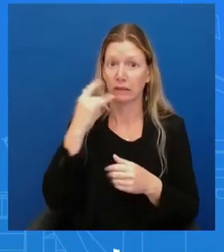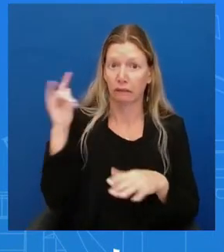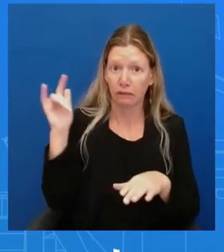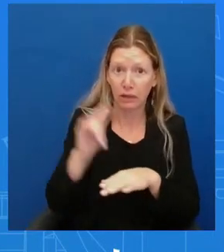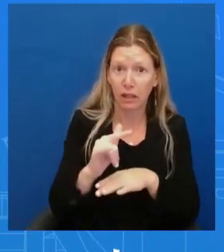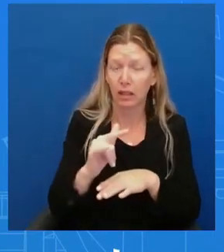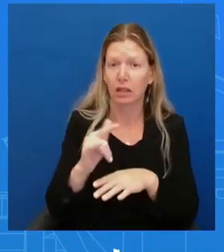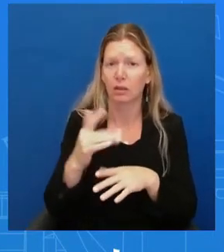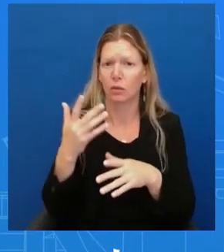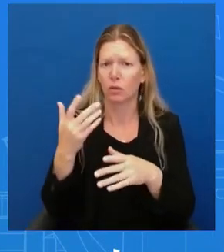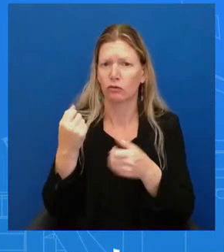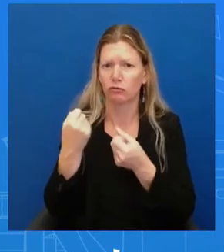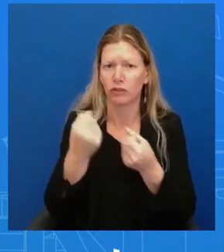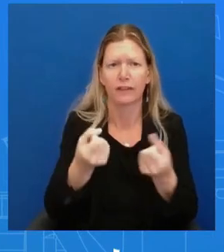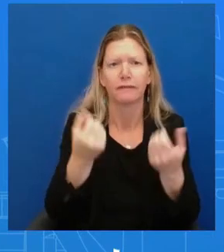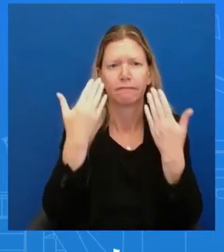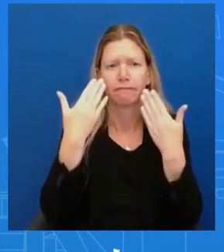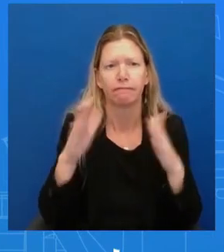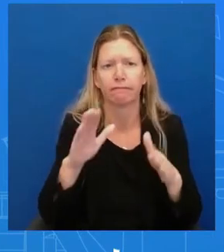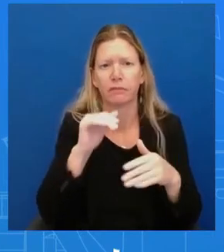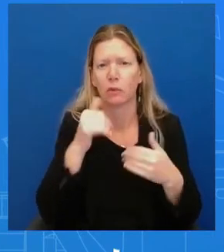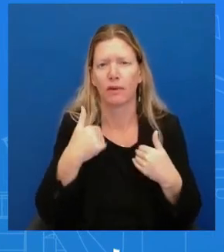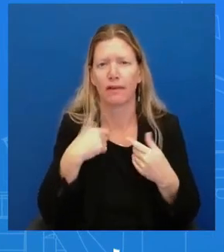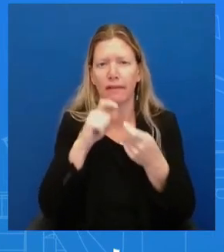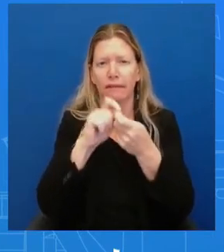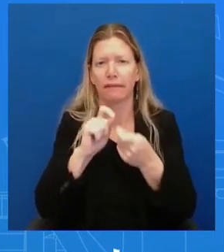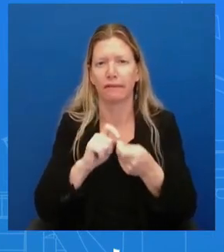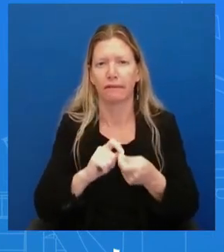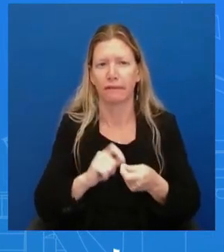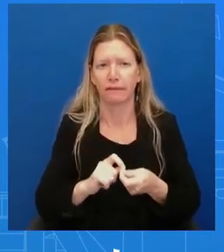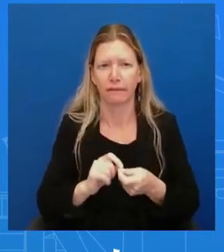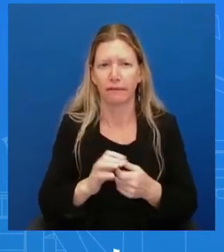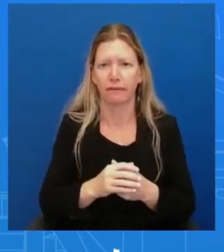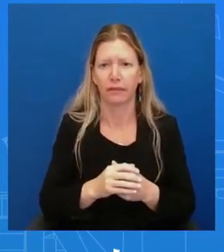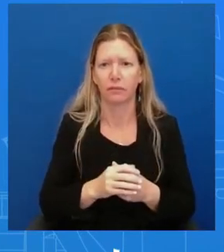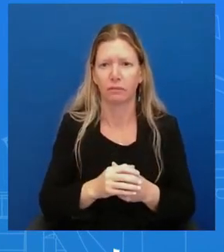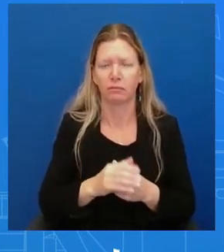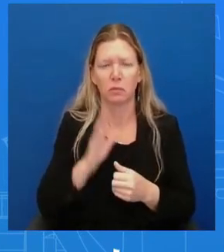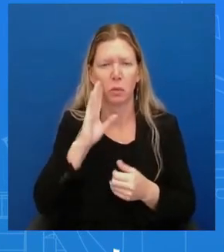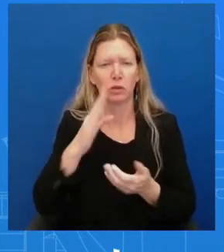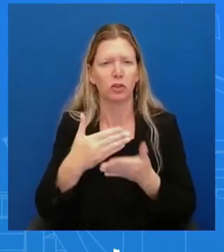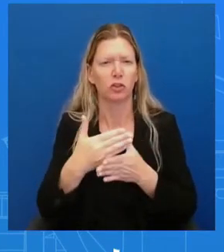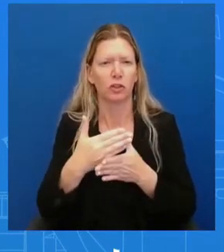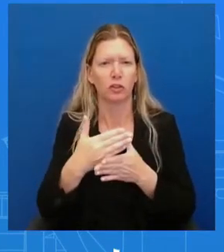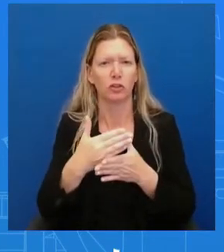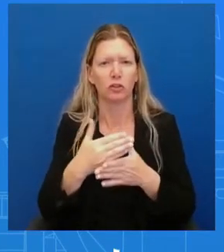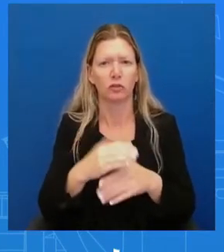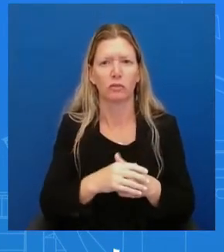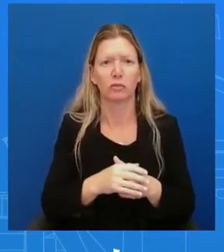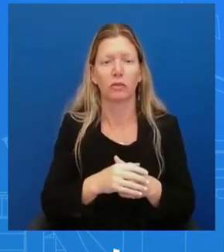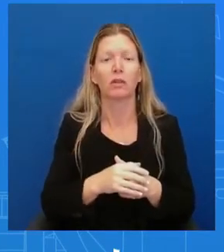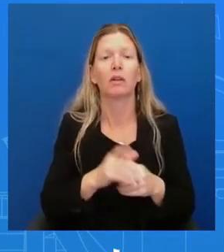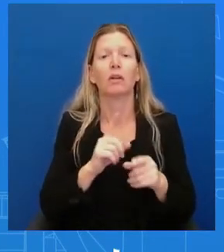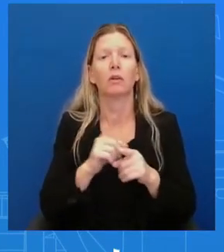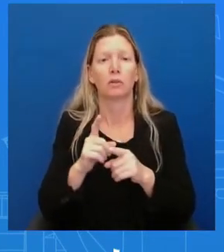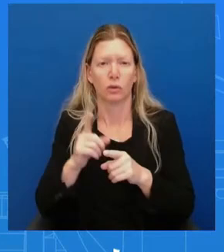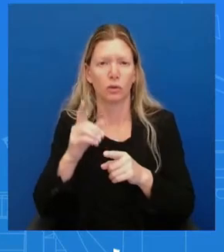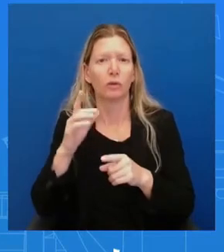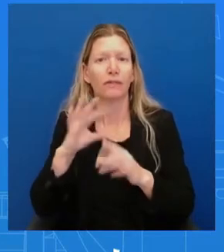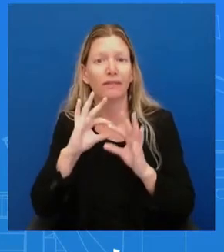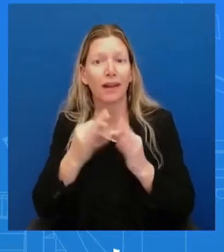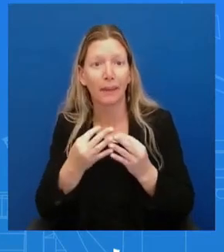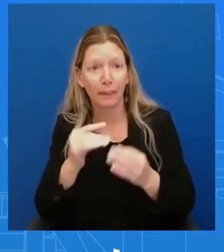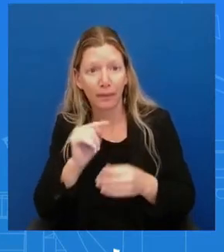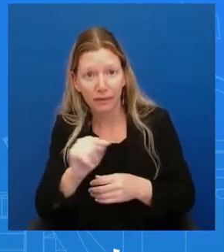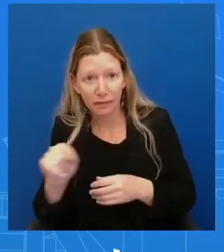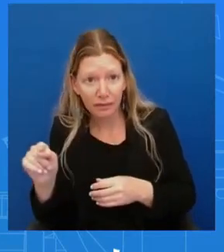True, and see, we'll have more details to share if the family members are going to be there. We just have more detail to share. Obviously, he'll be there with Governor Moore, and he will